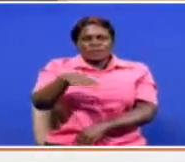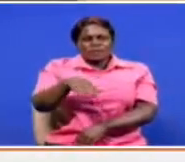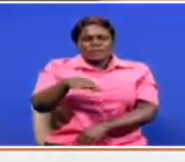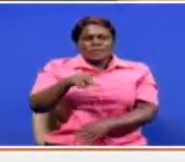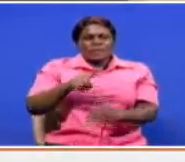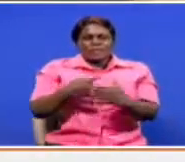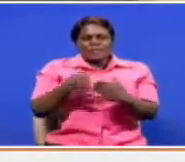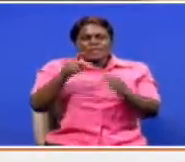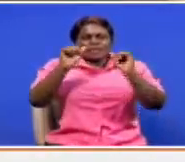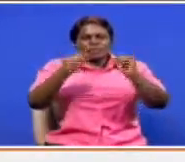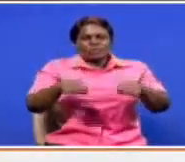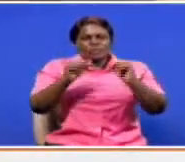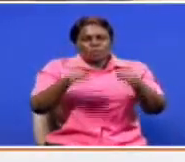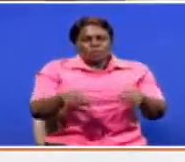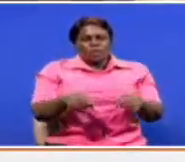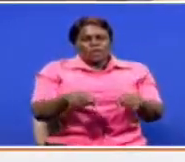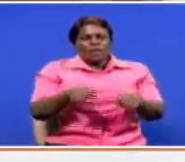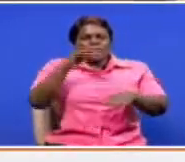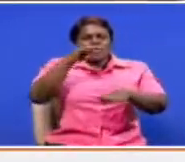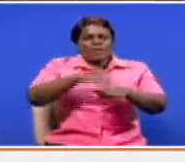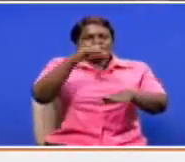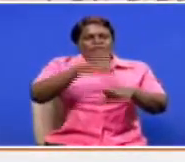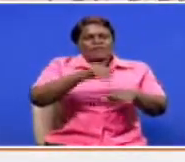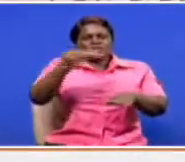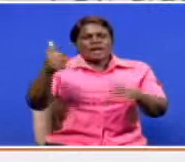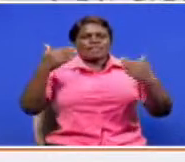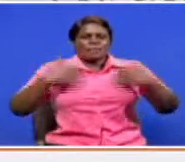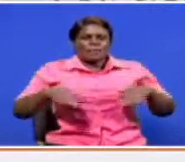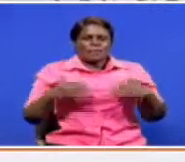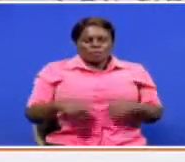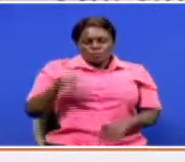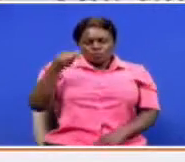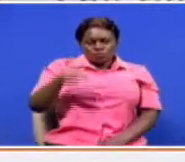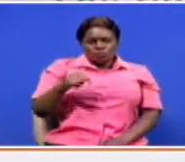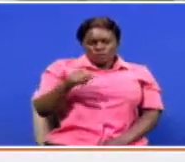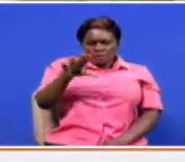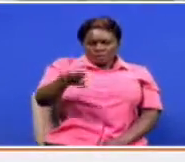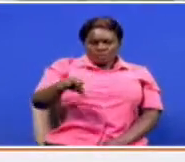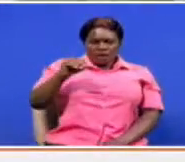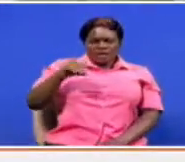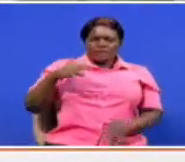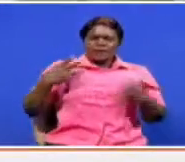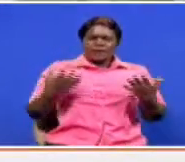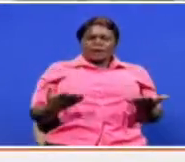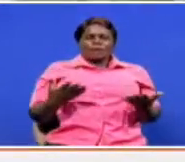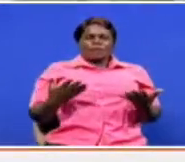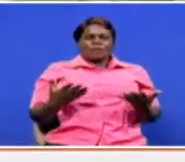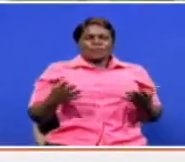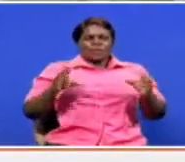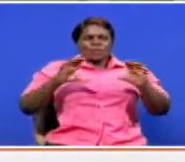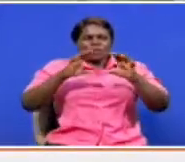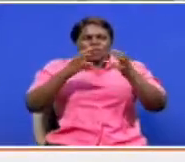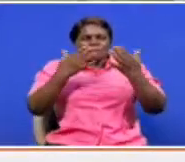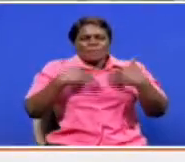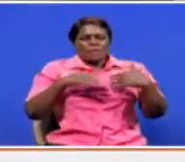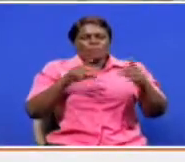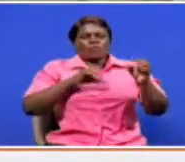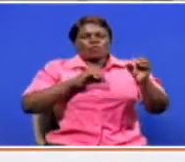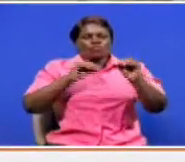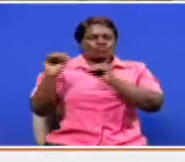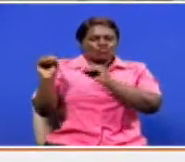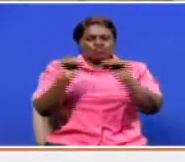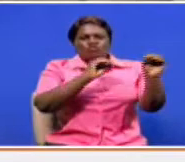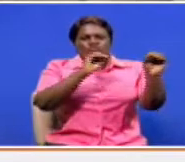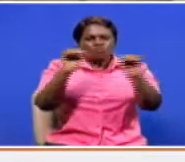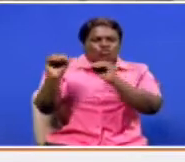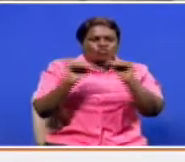and this can potentially infect other people. Today, you will find that with globalization, people are moving from very many